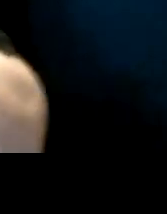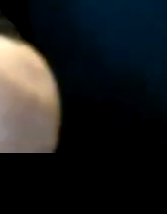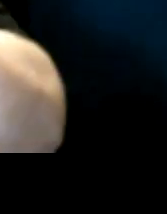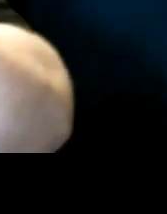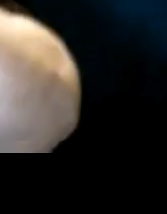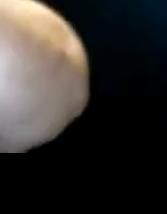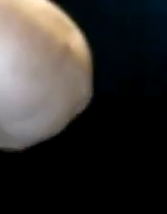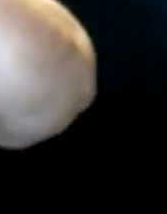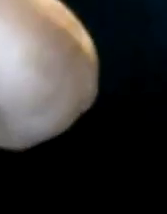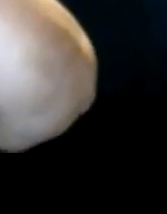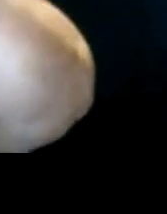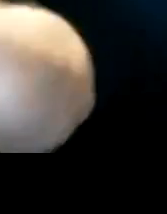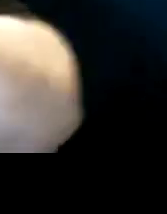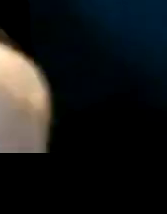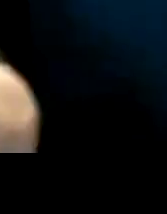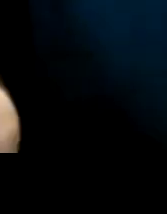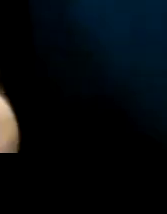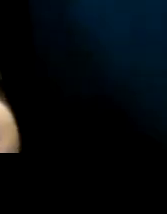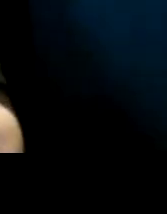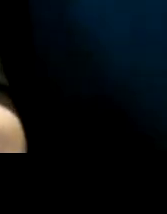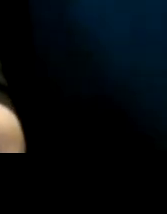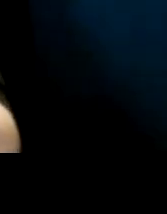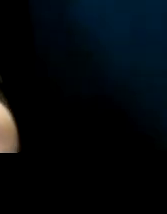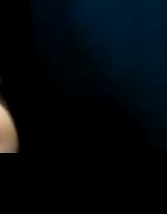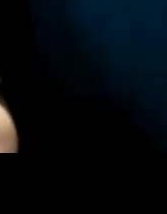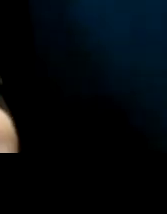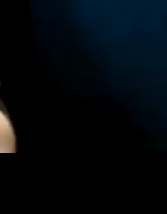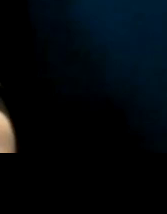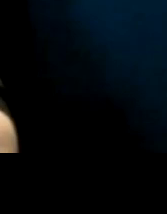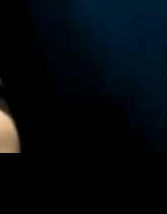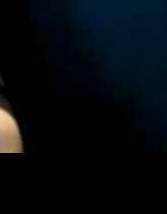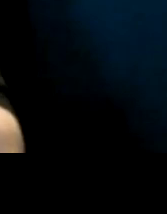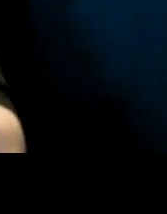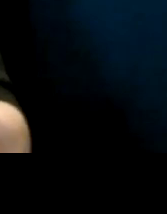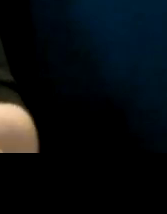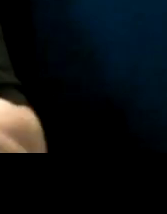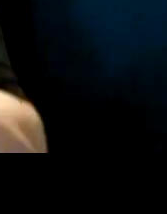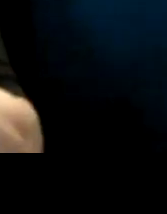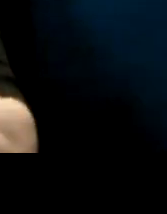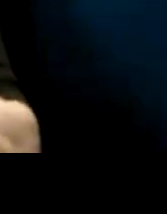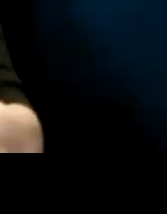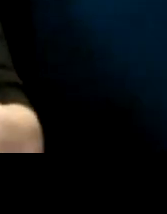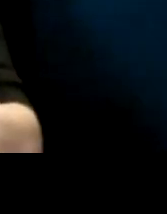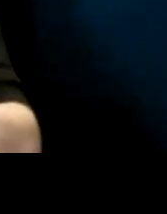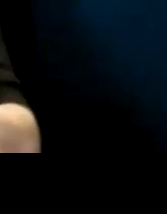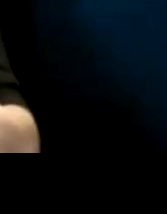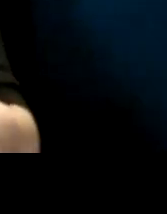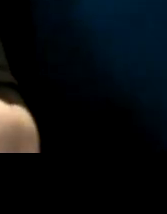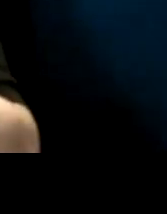can experience at any age. And it's important to understand that that doesn't